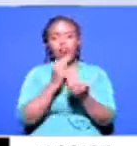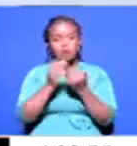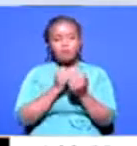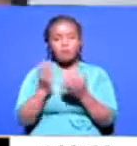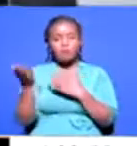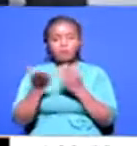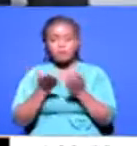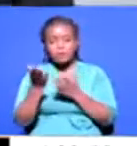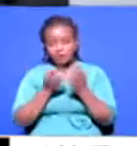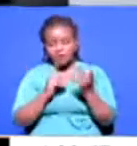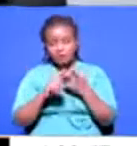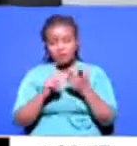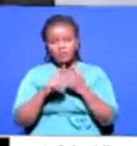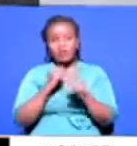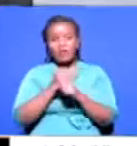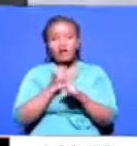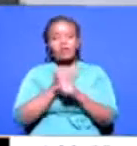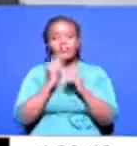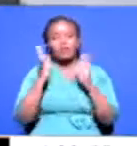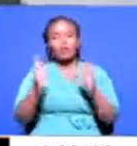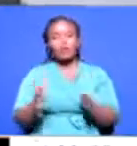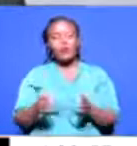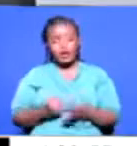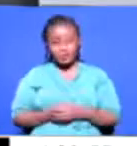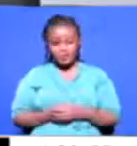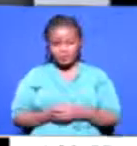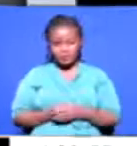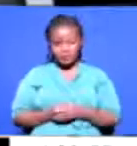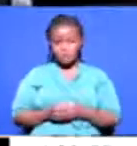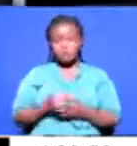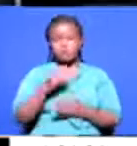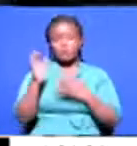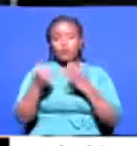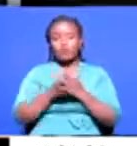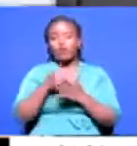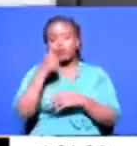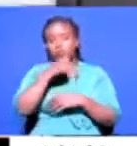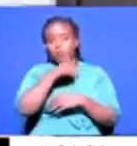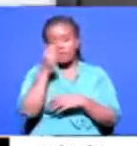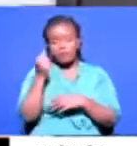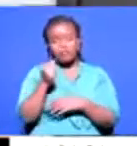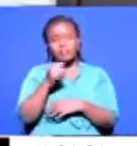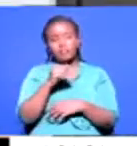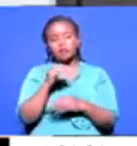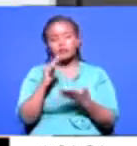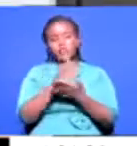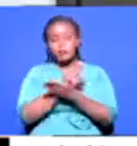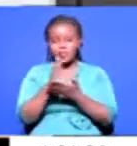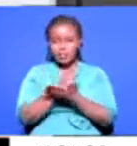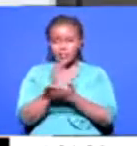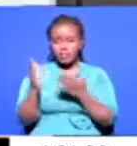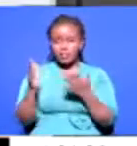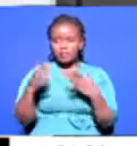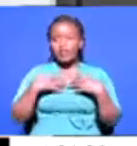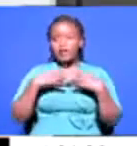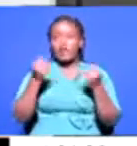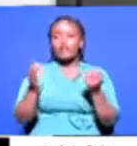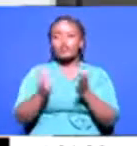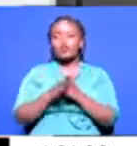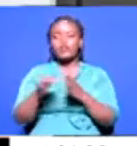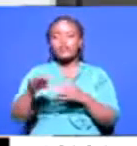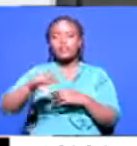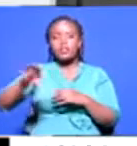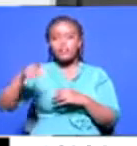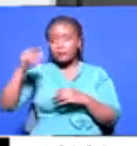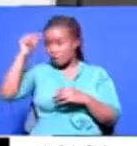workers to patients. Healthcare stakeholders from the private sector as well as the national and county governments converged in Nairobi to deliberate on